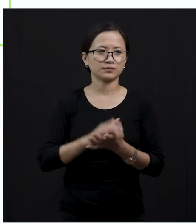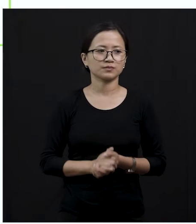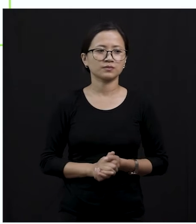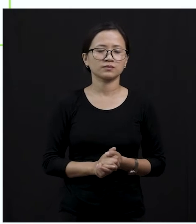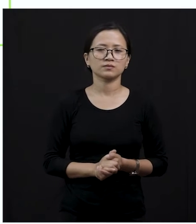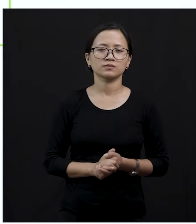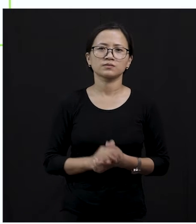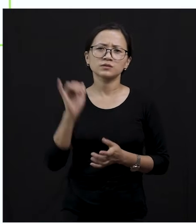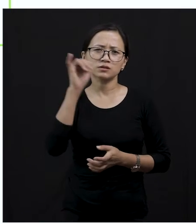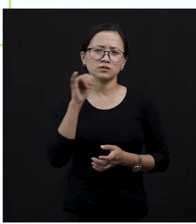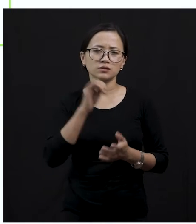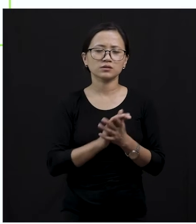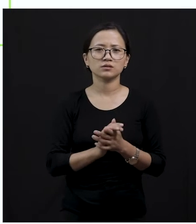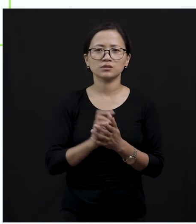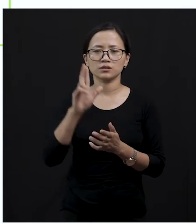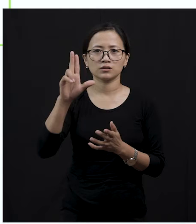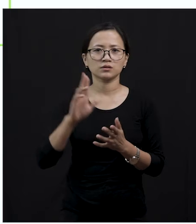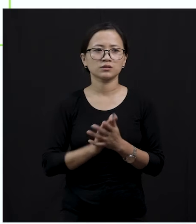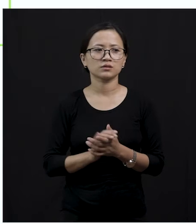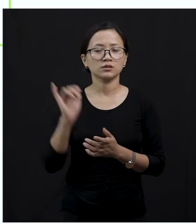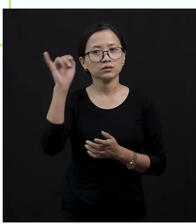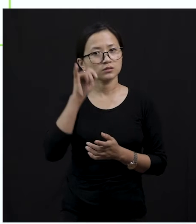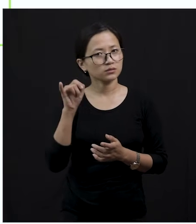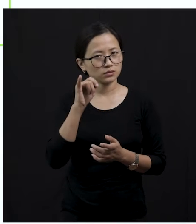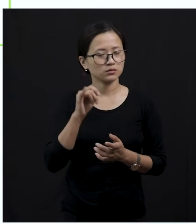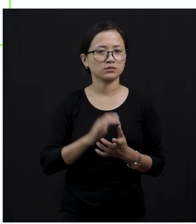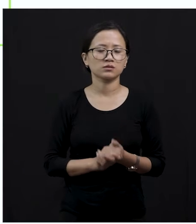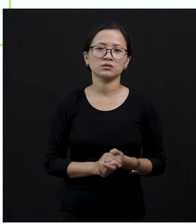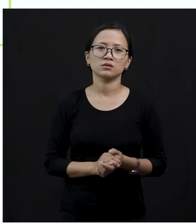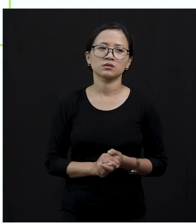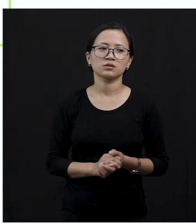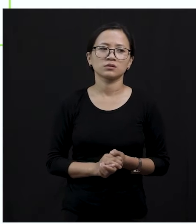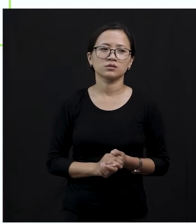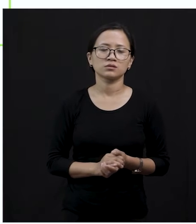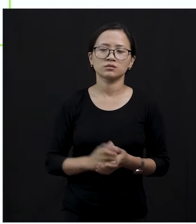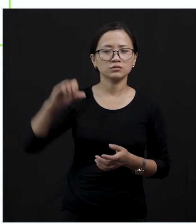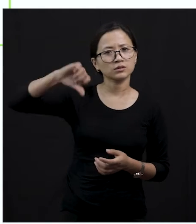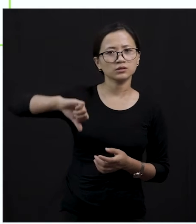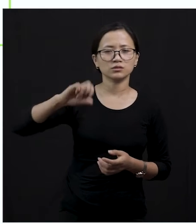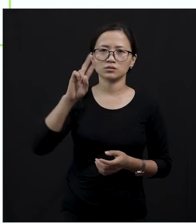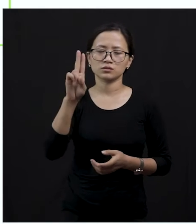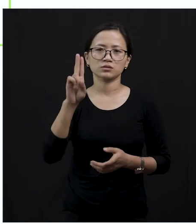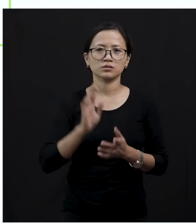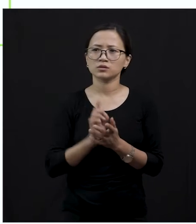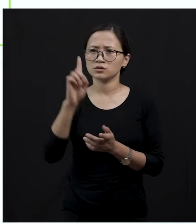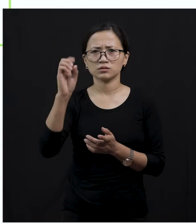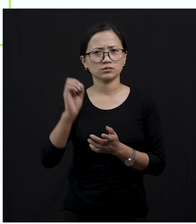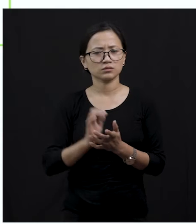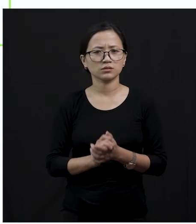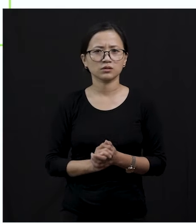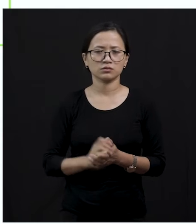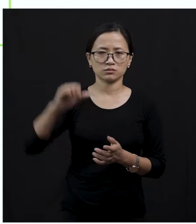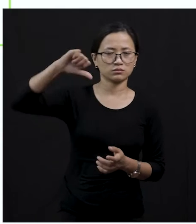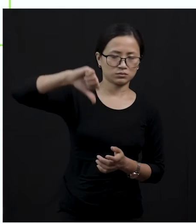In 68, the tens place is 6, right? And in 92, the tens place